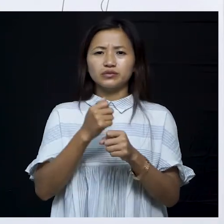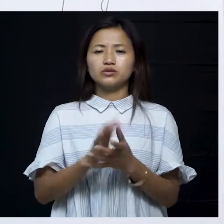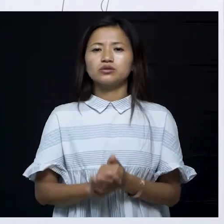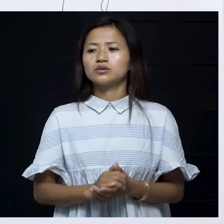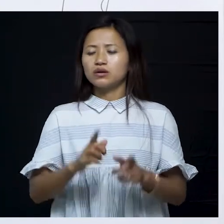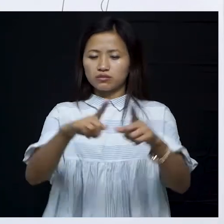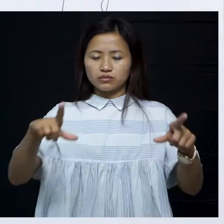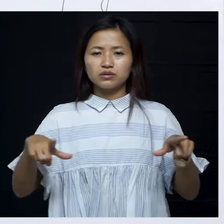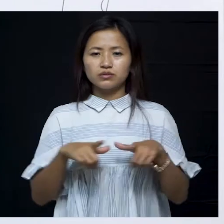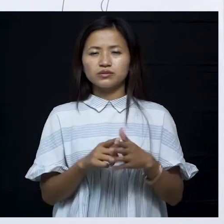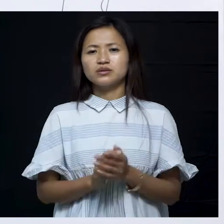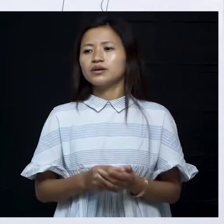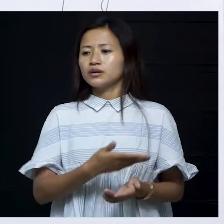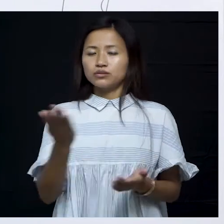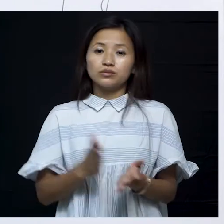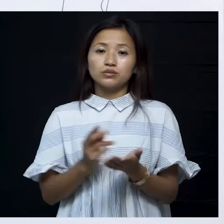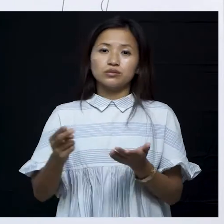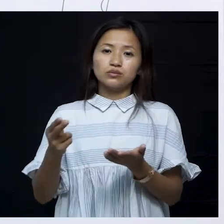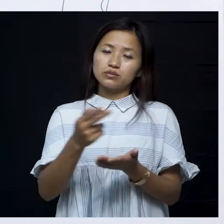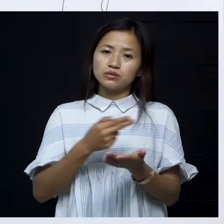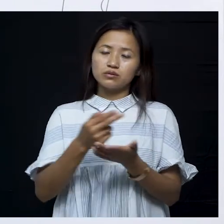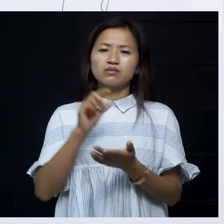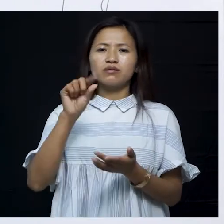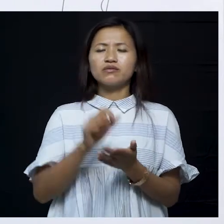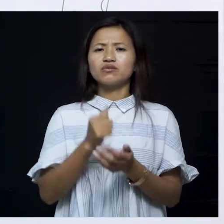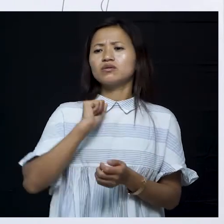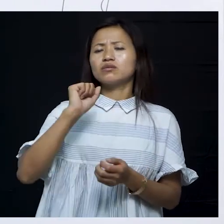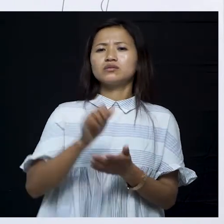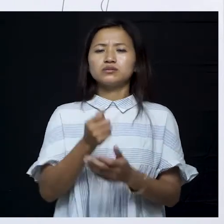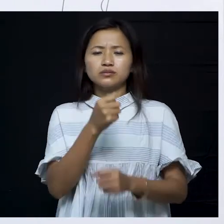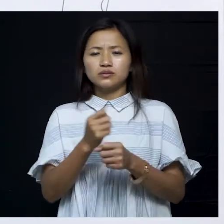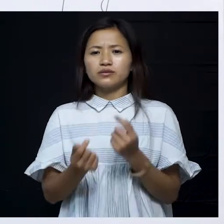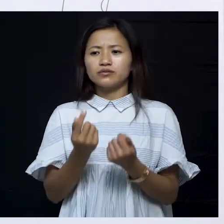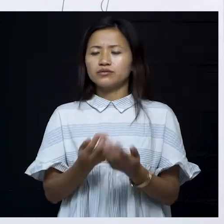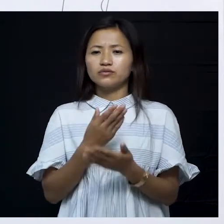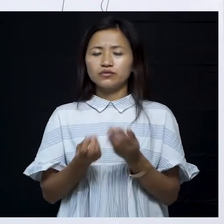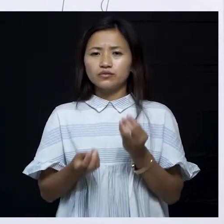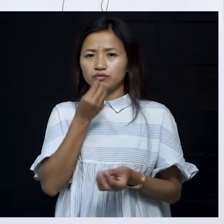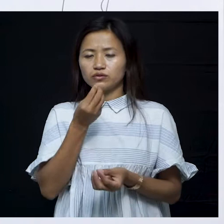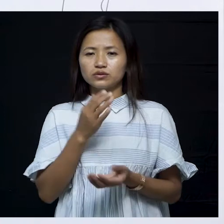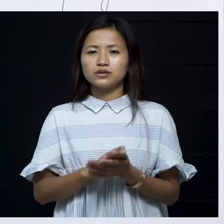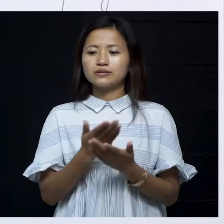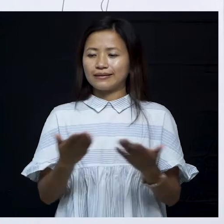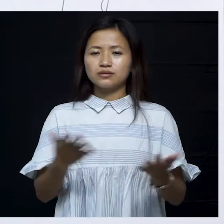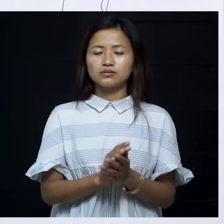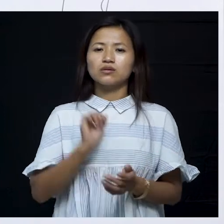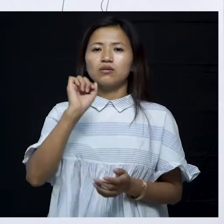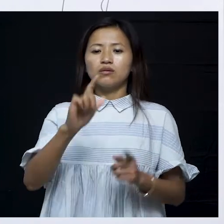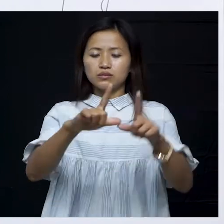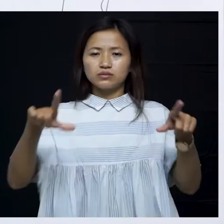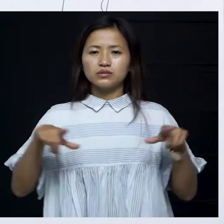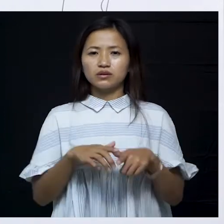they used to do farming, they have their own gardens. So they depend on these food products, whichever they get from the land.